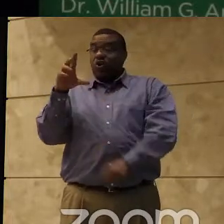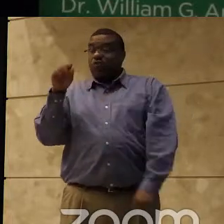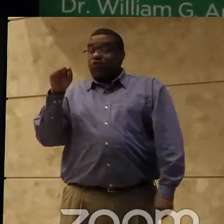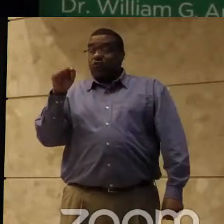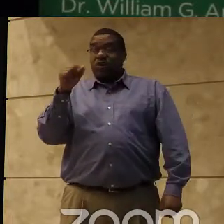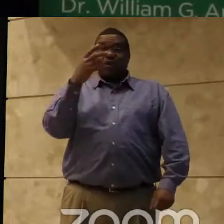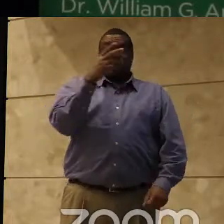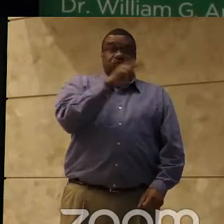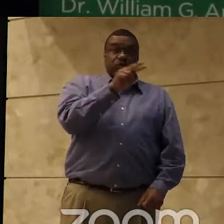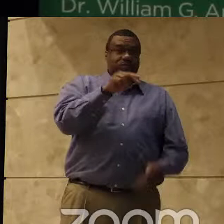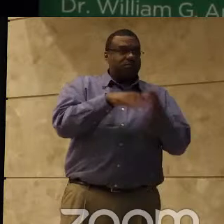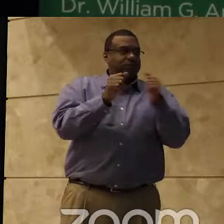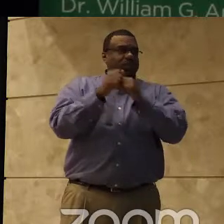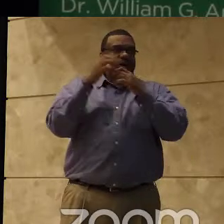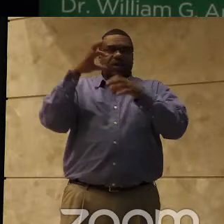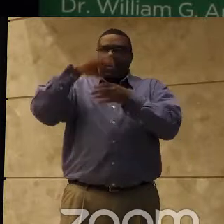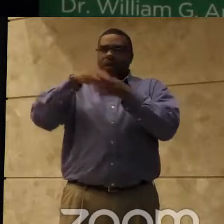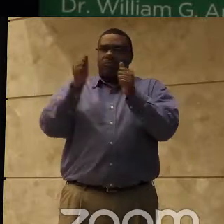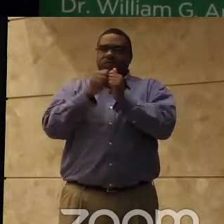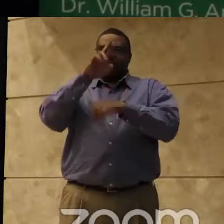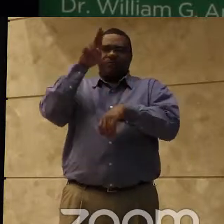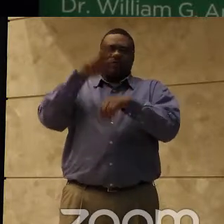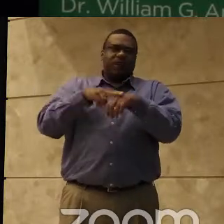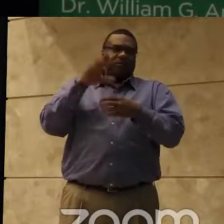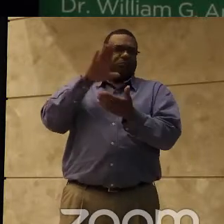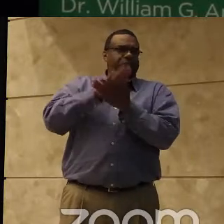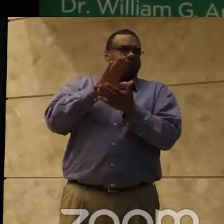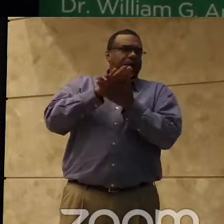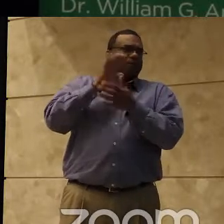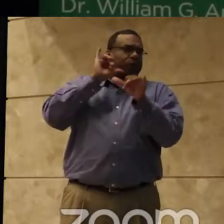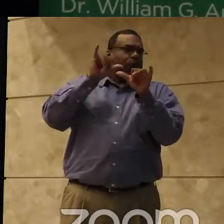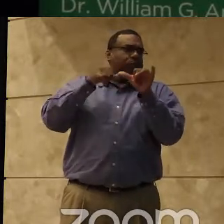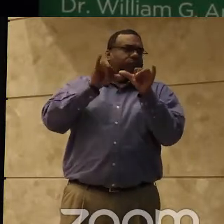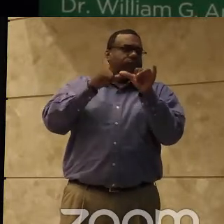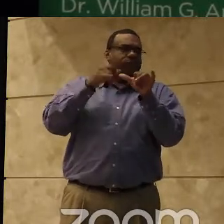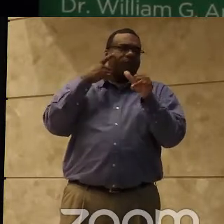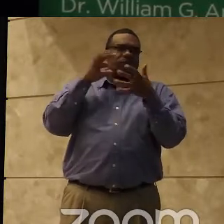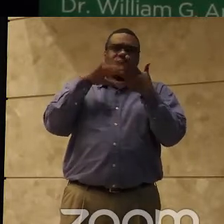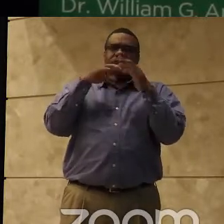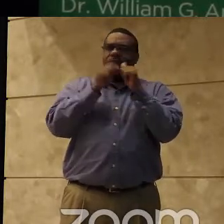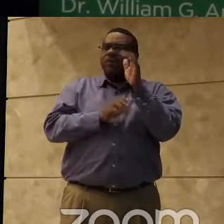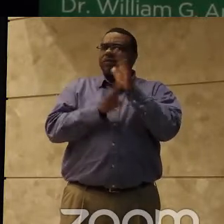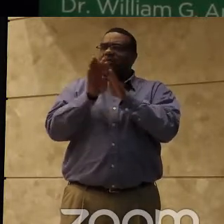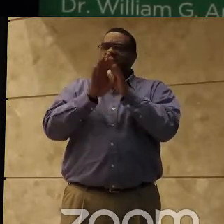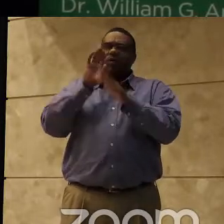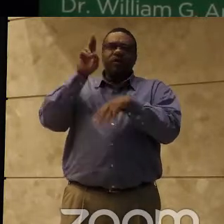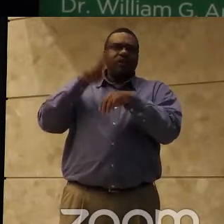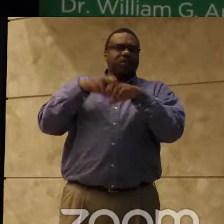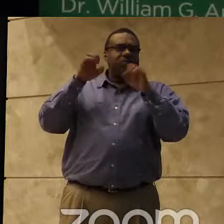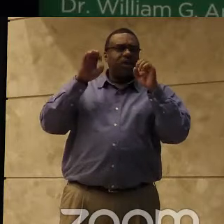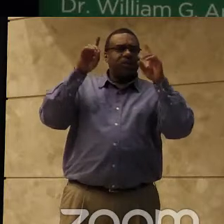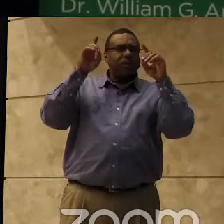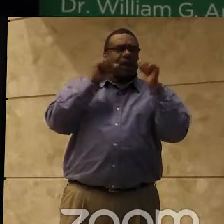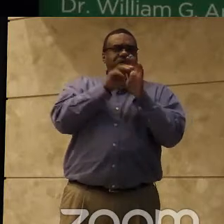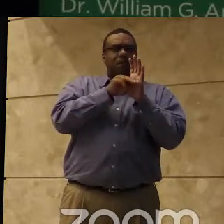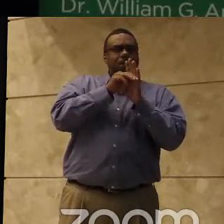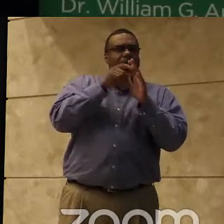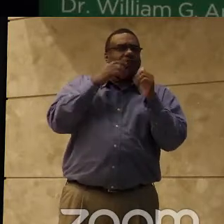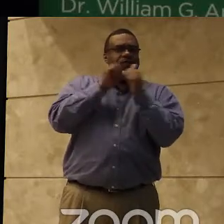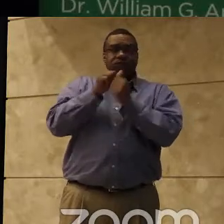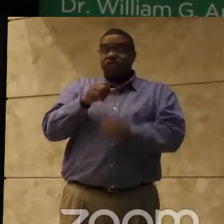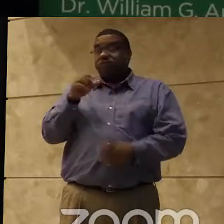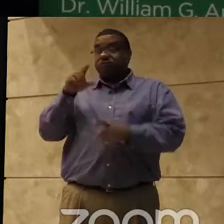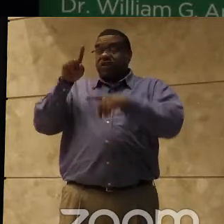Dr. Hrabowski was elected to the National Academy of Engineering for development of a national education model for students from